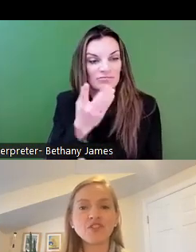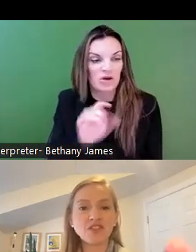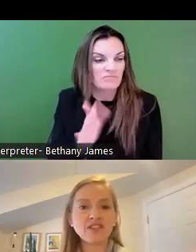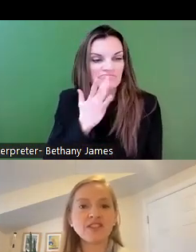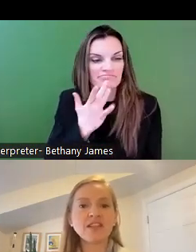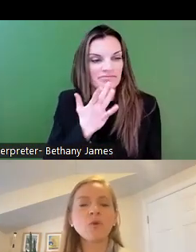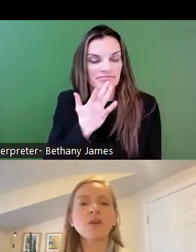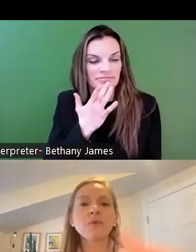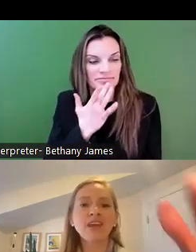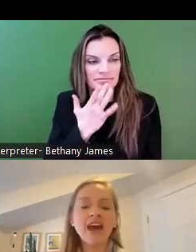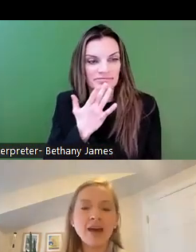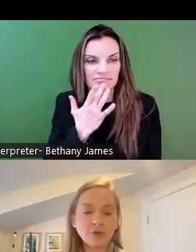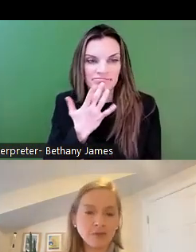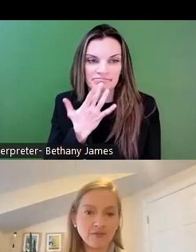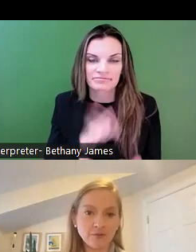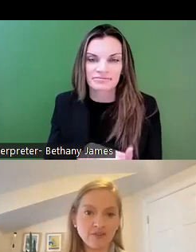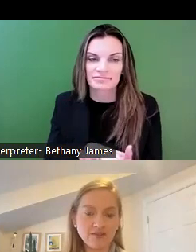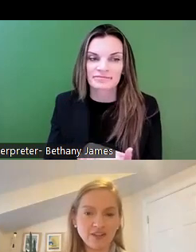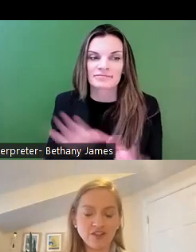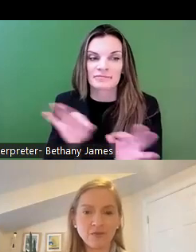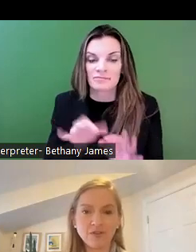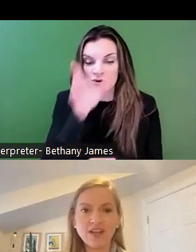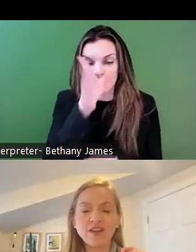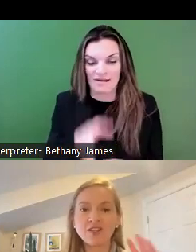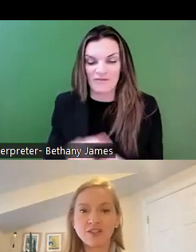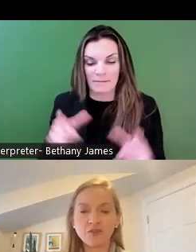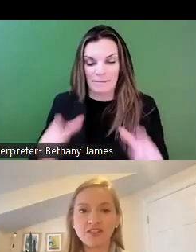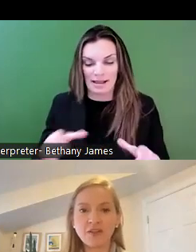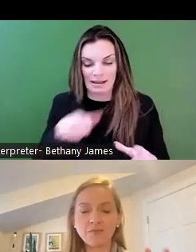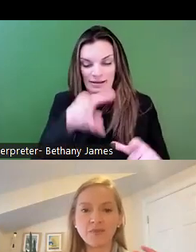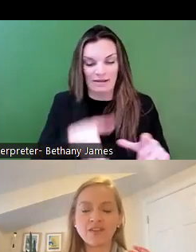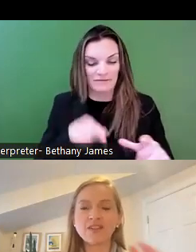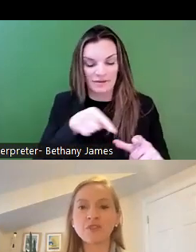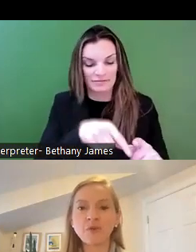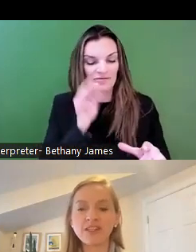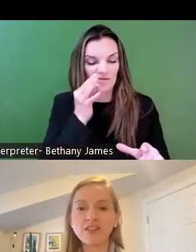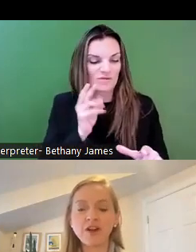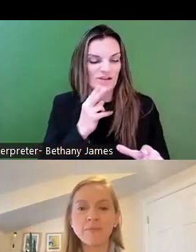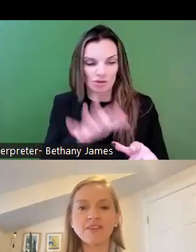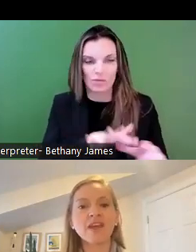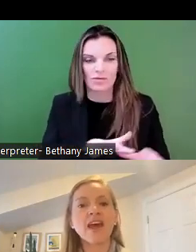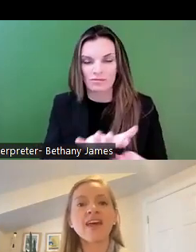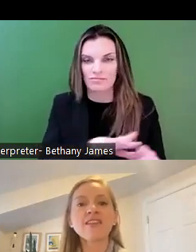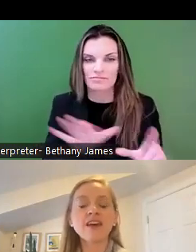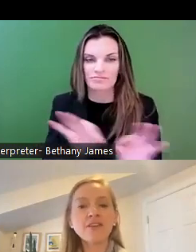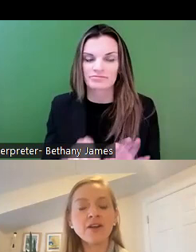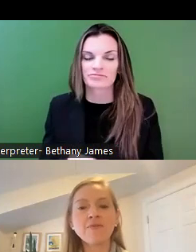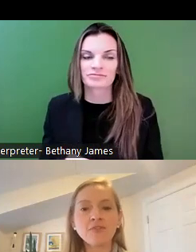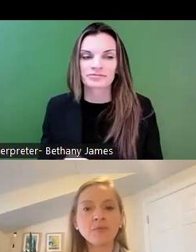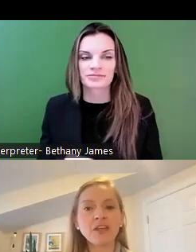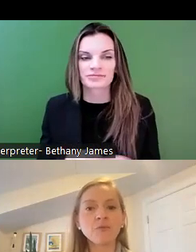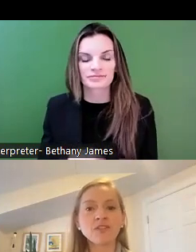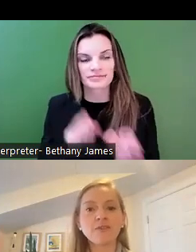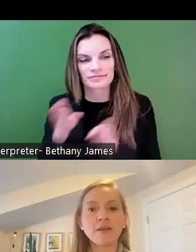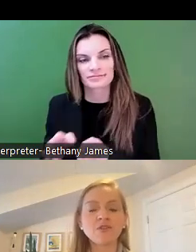So we want to make half our plate fruits and vegetables, just the simplest way to describe this. And then the other half of